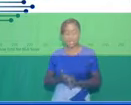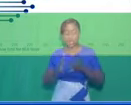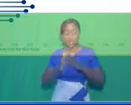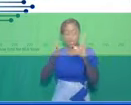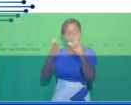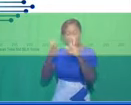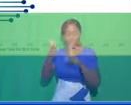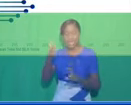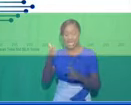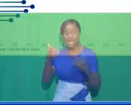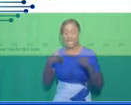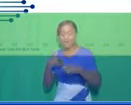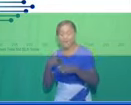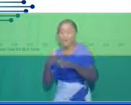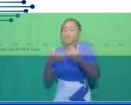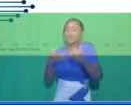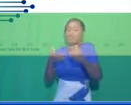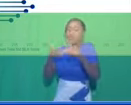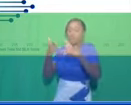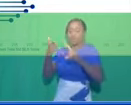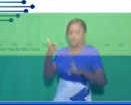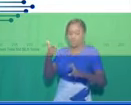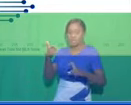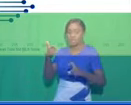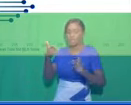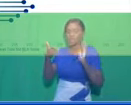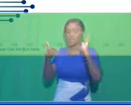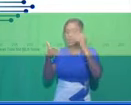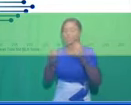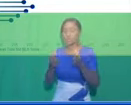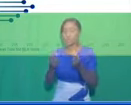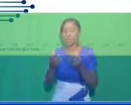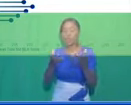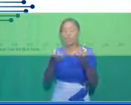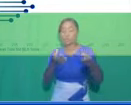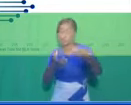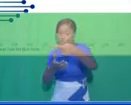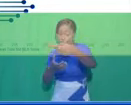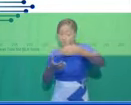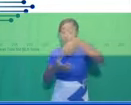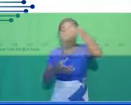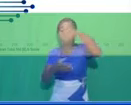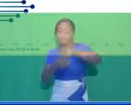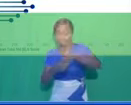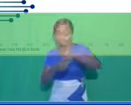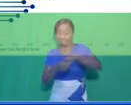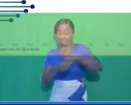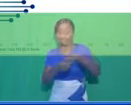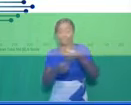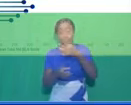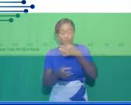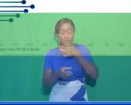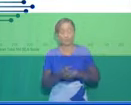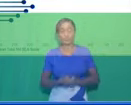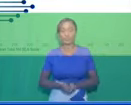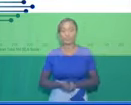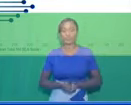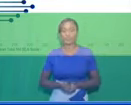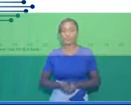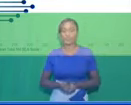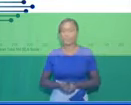over a survey to mention so. We want you to engage in that survey that is coming. Any points that you